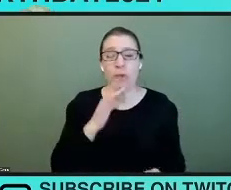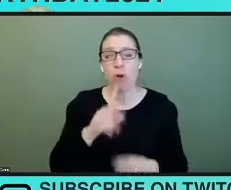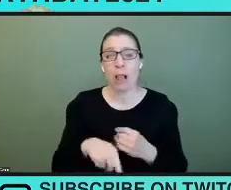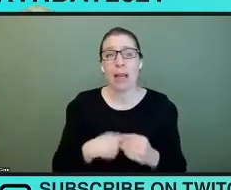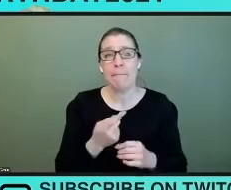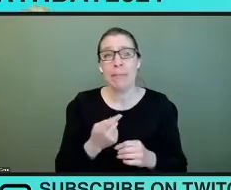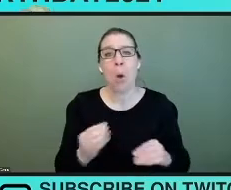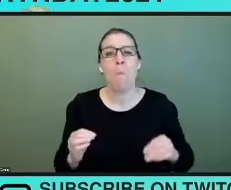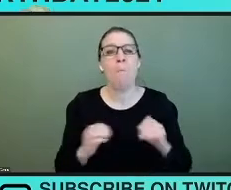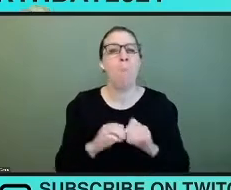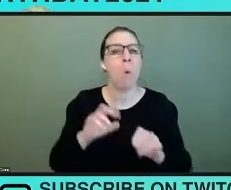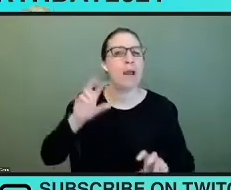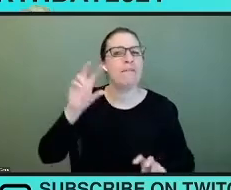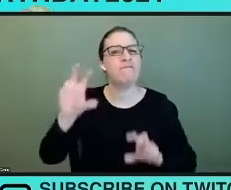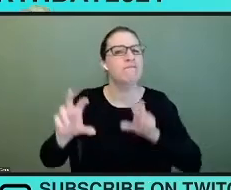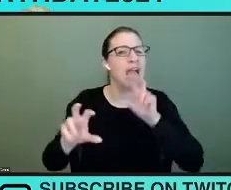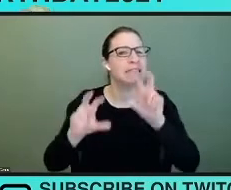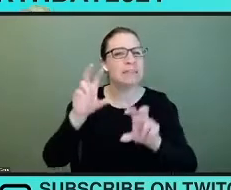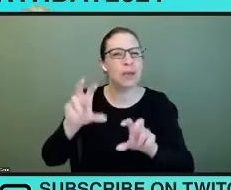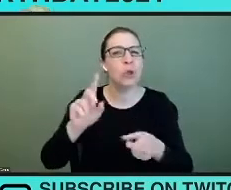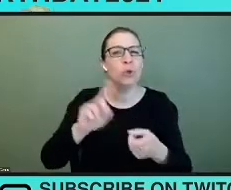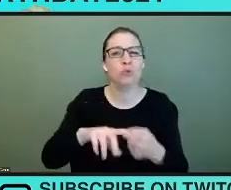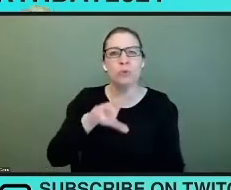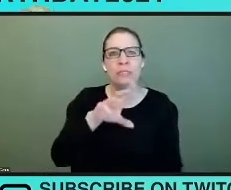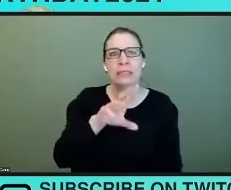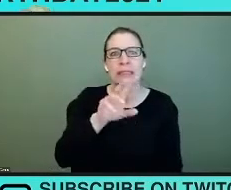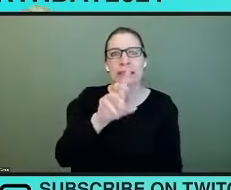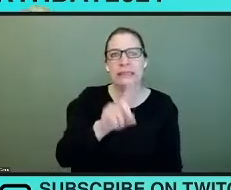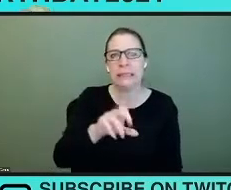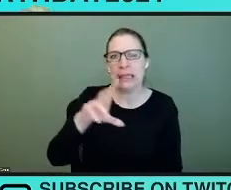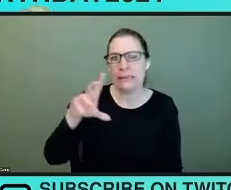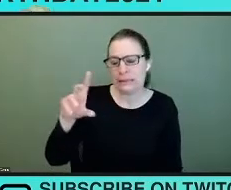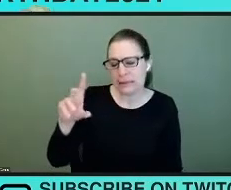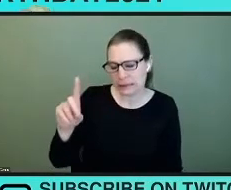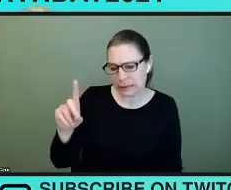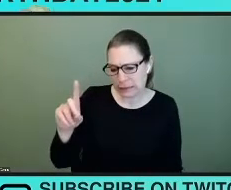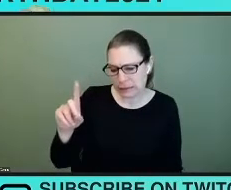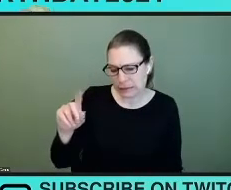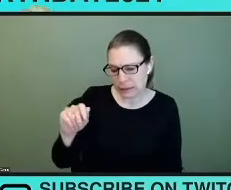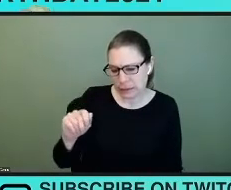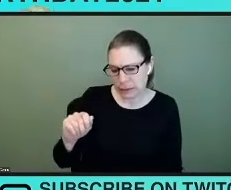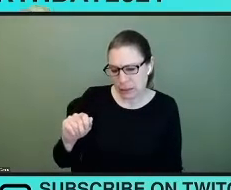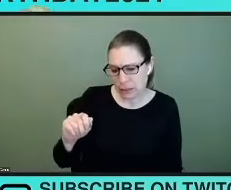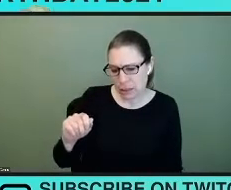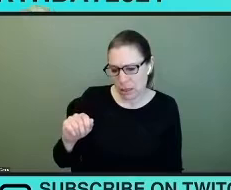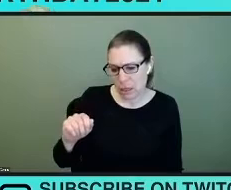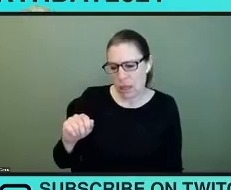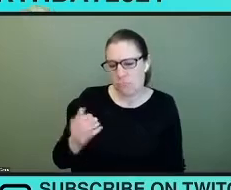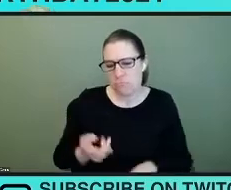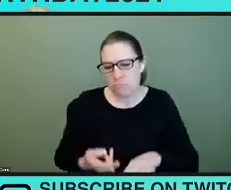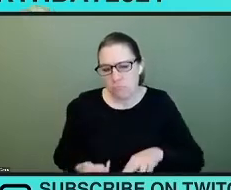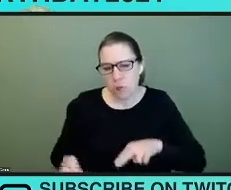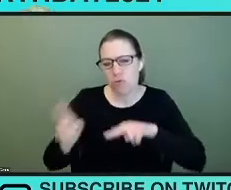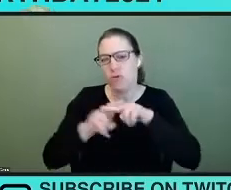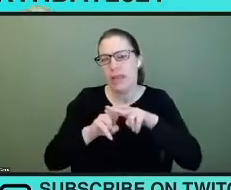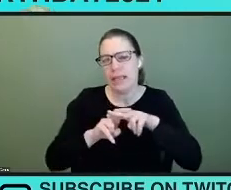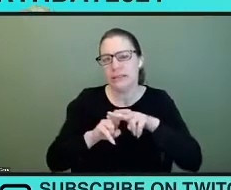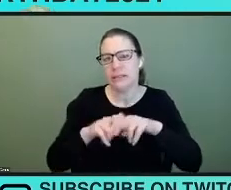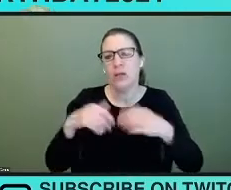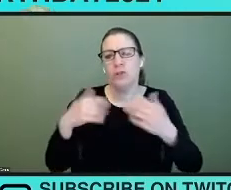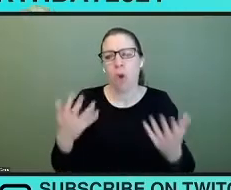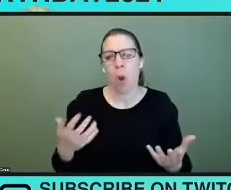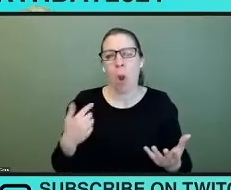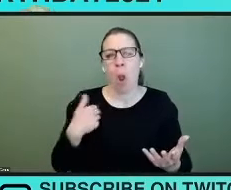tech, R&D, by a factor of 10 at least, to be able to get these technologies